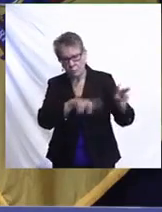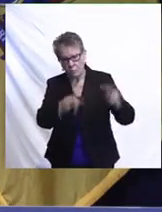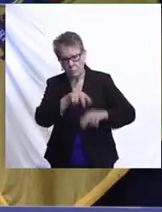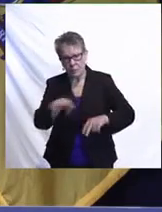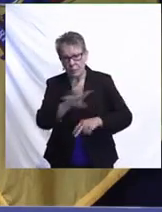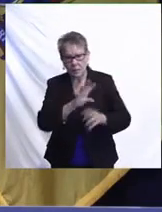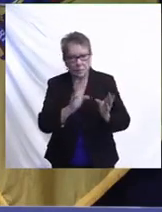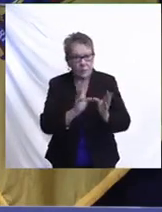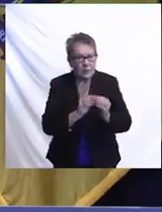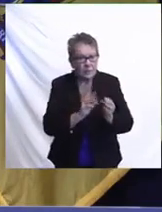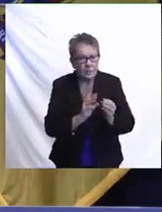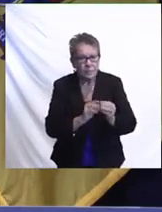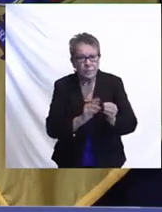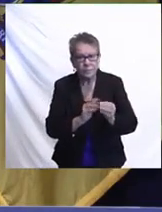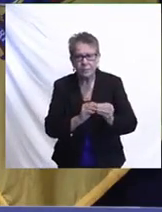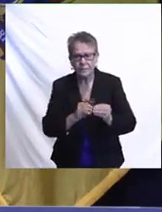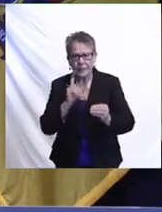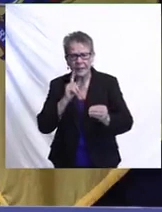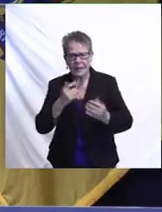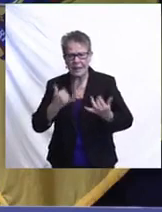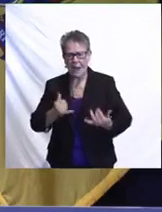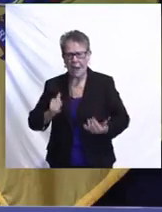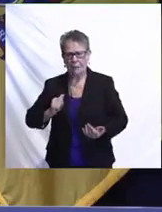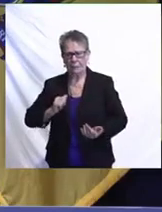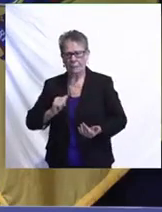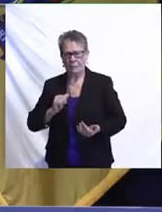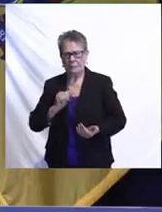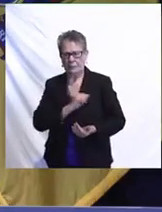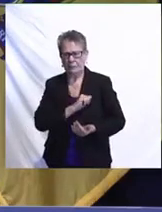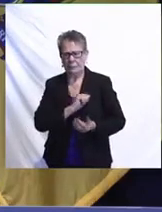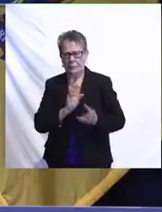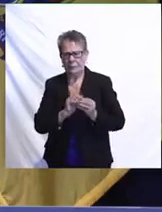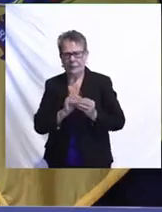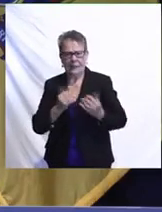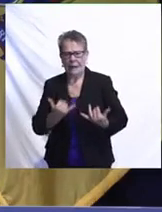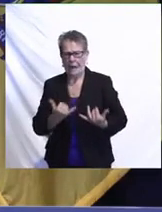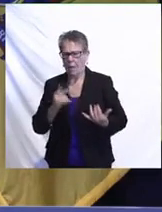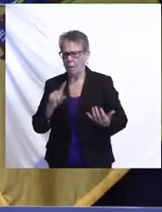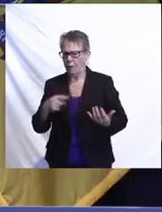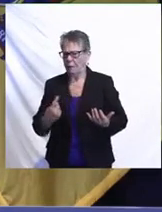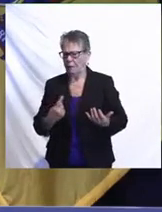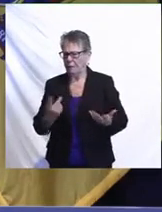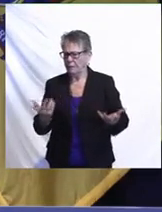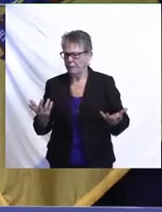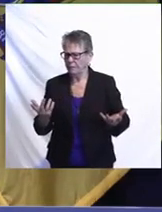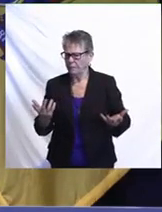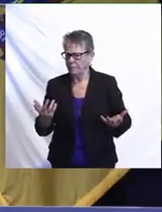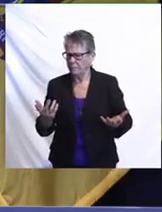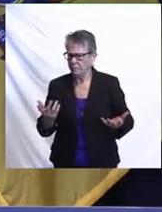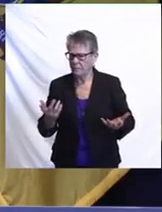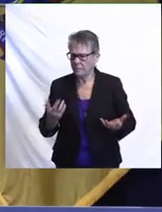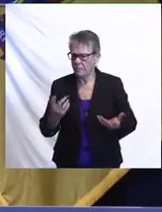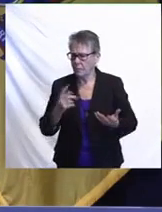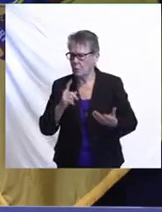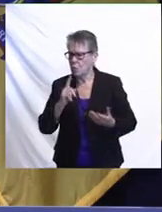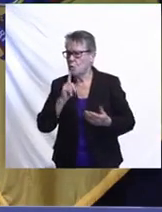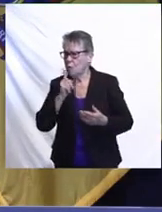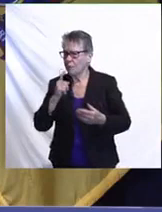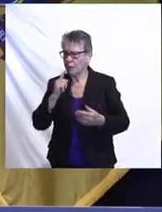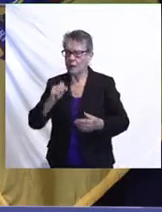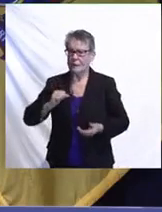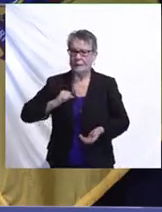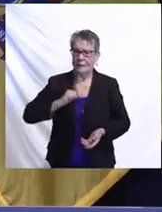is that right? Give the Speaker and the Senate President a big shout out. This is not just you need